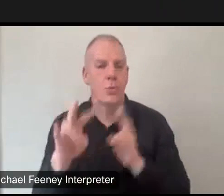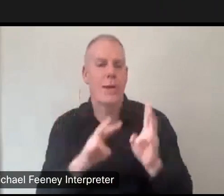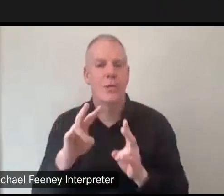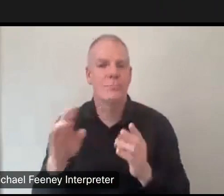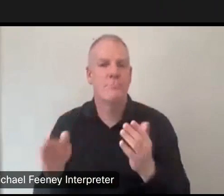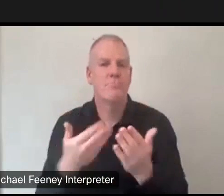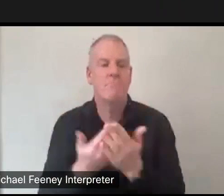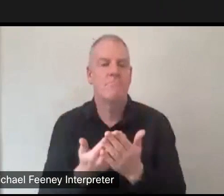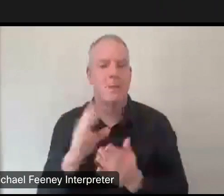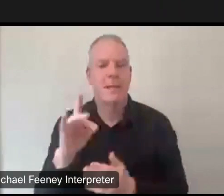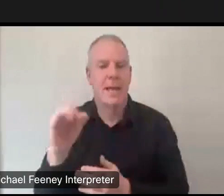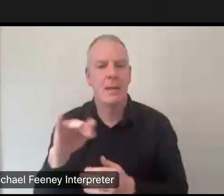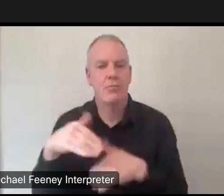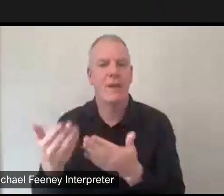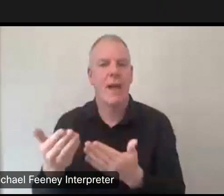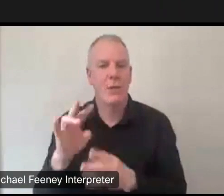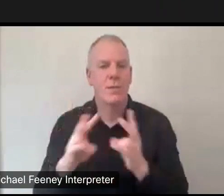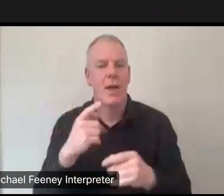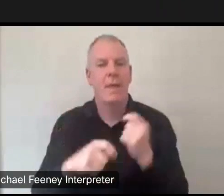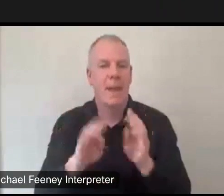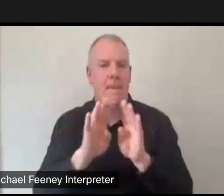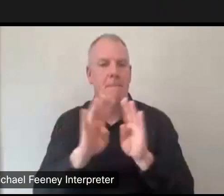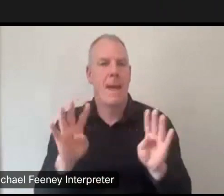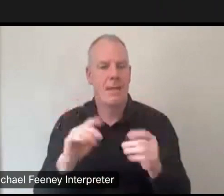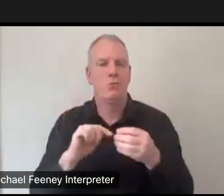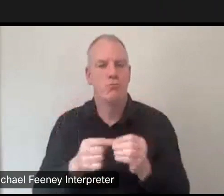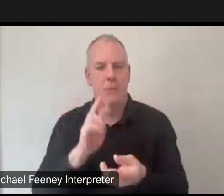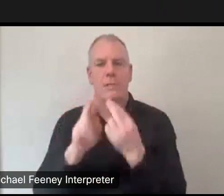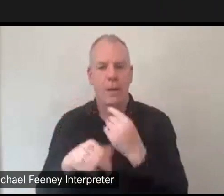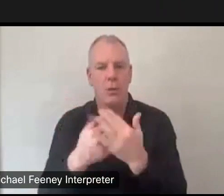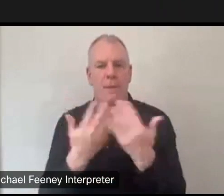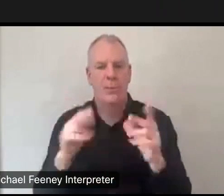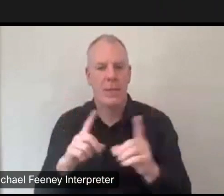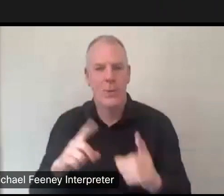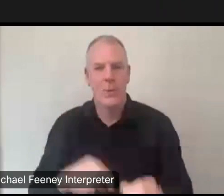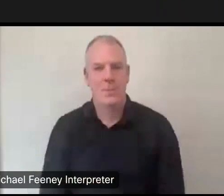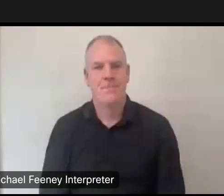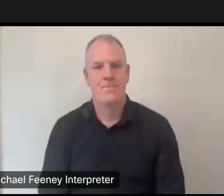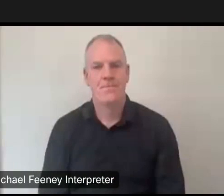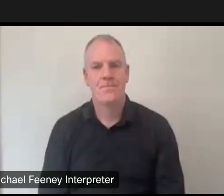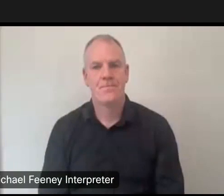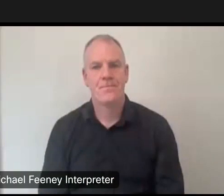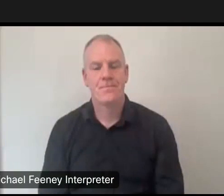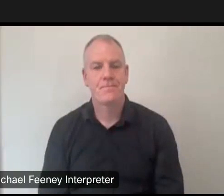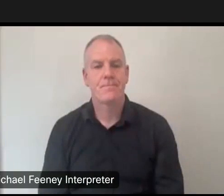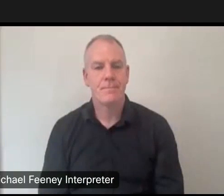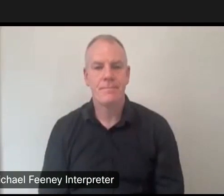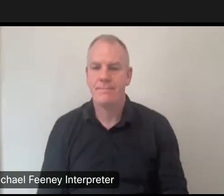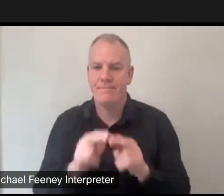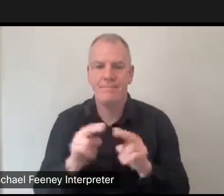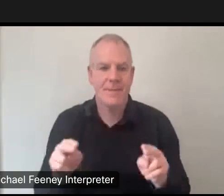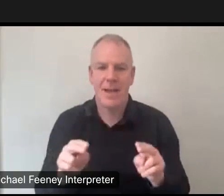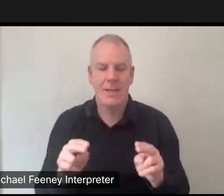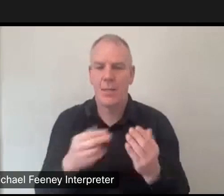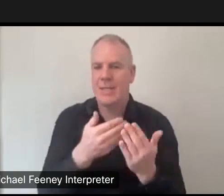and then as a panel we'll try and respond to as many of them as possible anyway. Yeah, and just to say, I suppose we're not